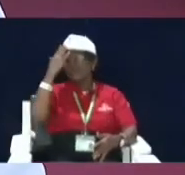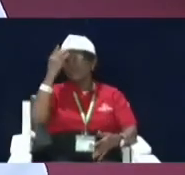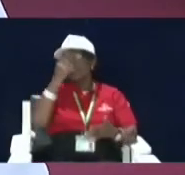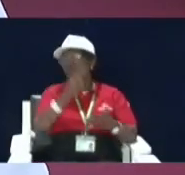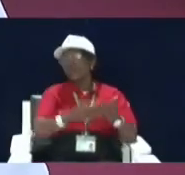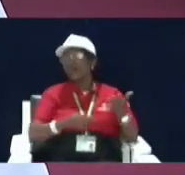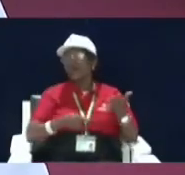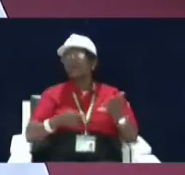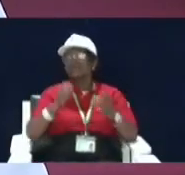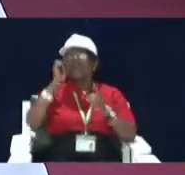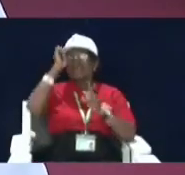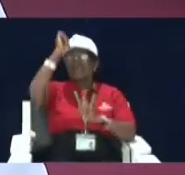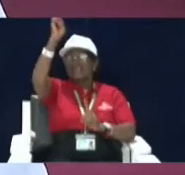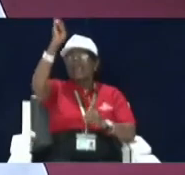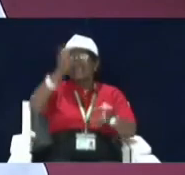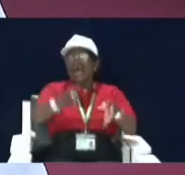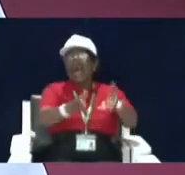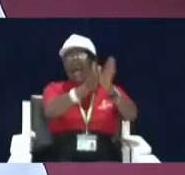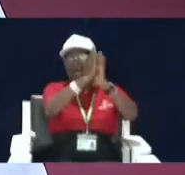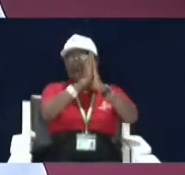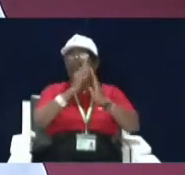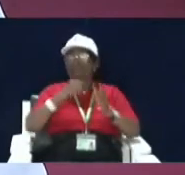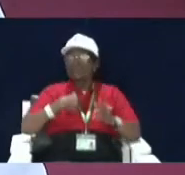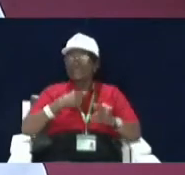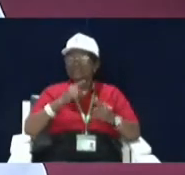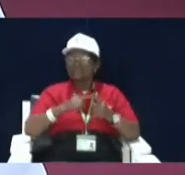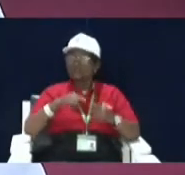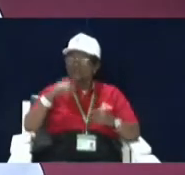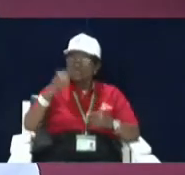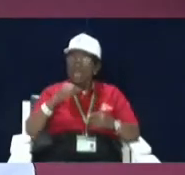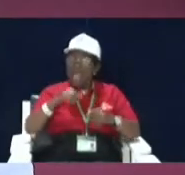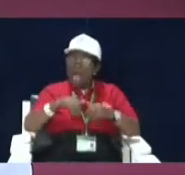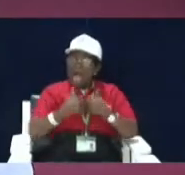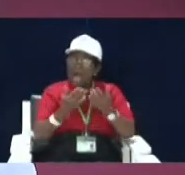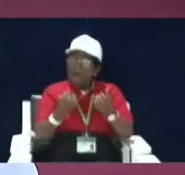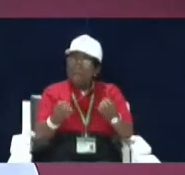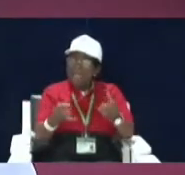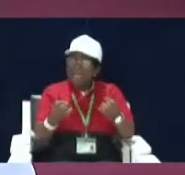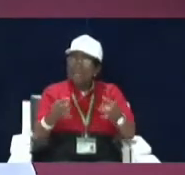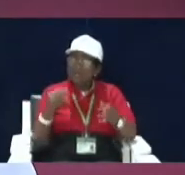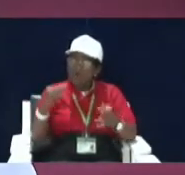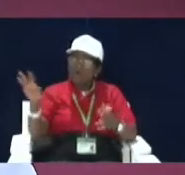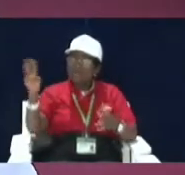He asked me to say, how many of them do I want as twins?